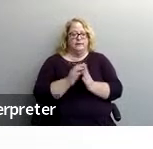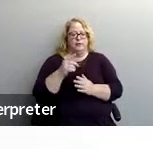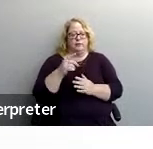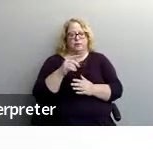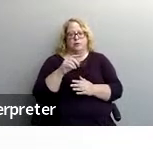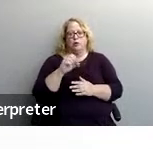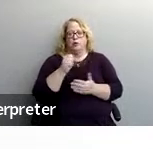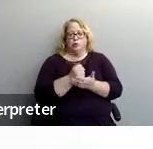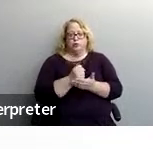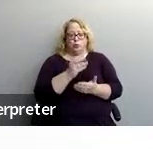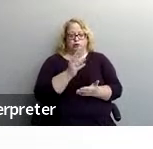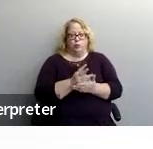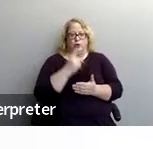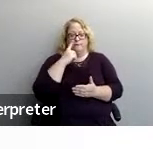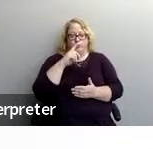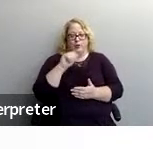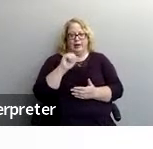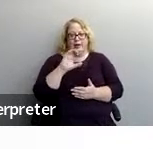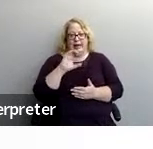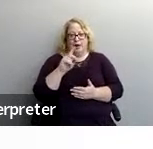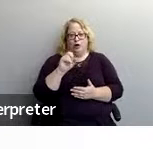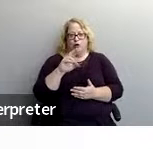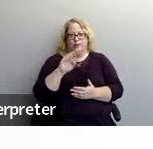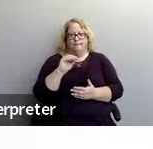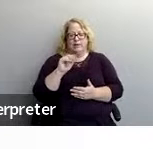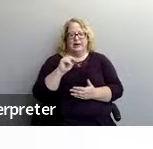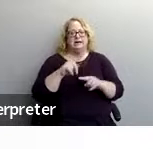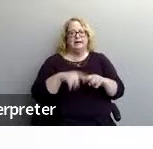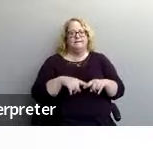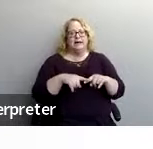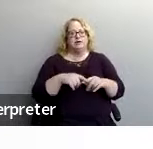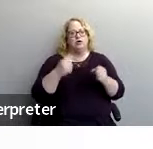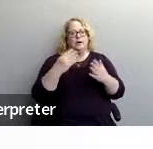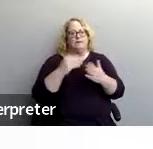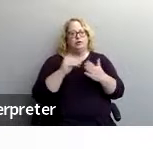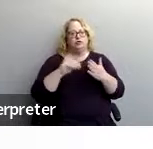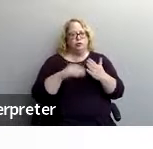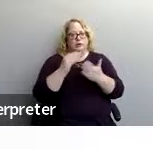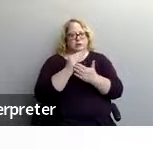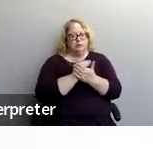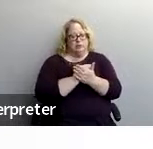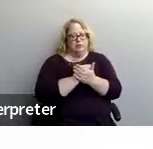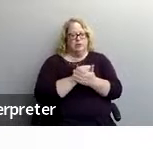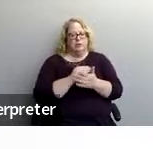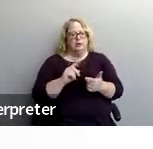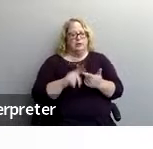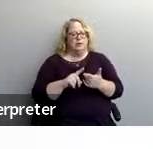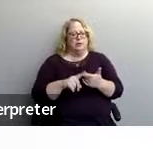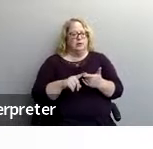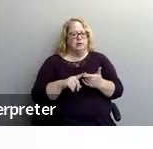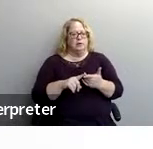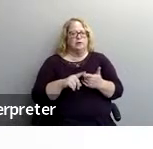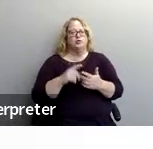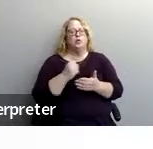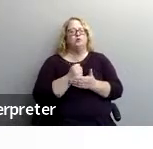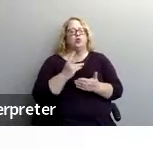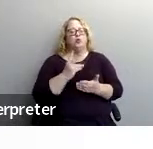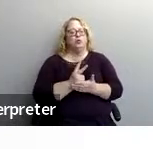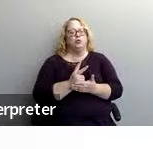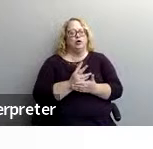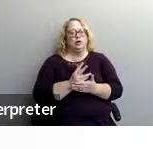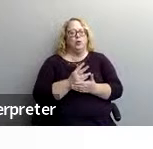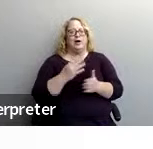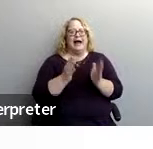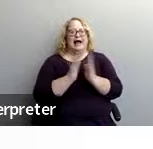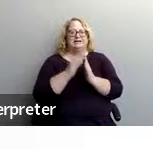shown. The social worker for Ackerman is based on caseloads to provide support as a related service. For social work for students at Ackerman,